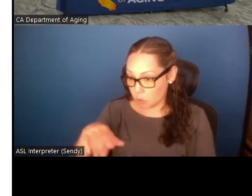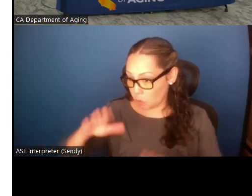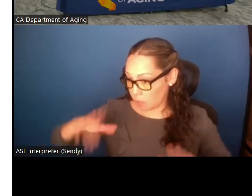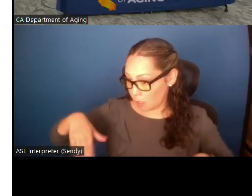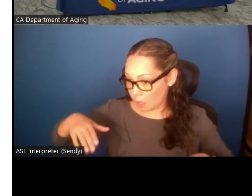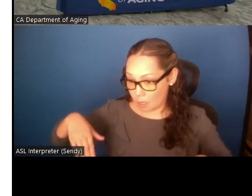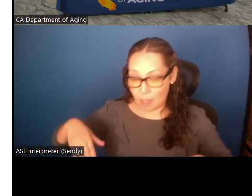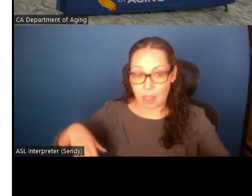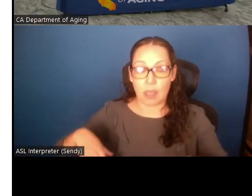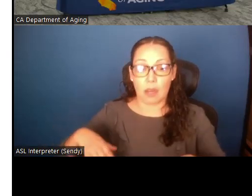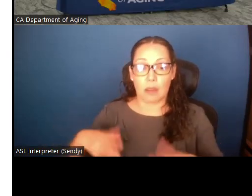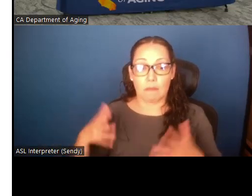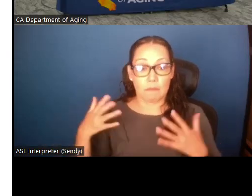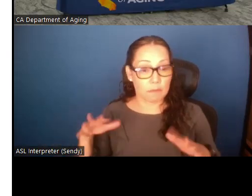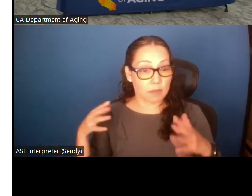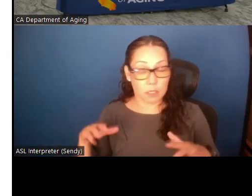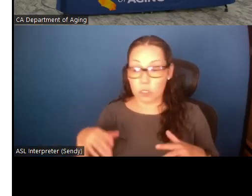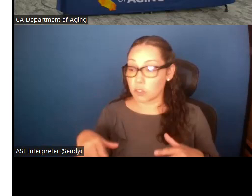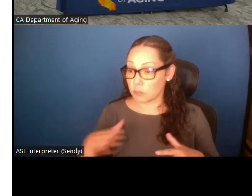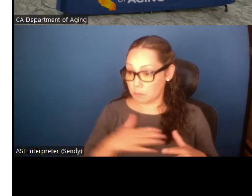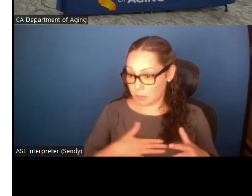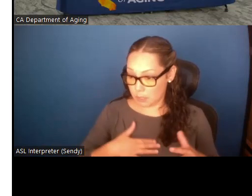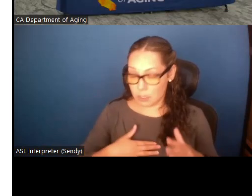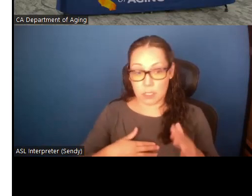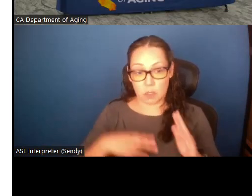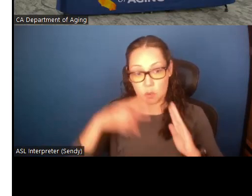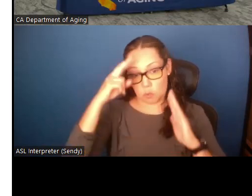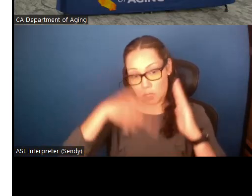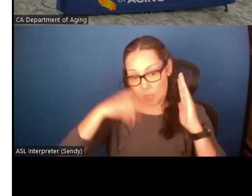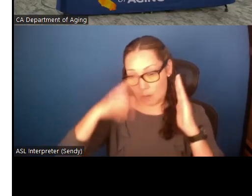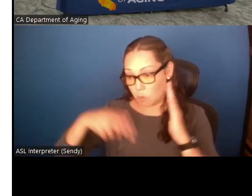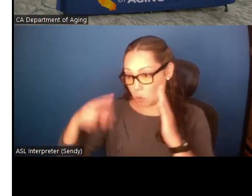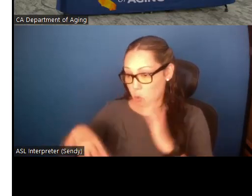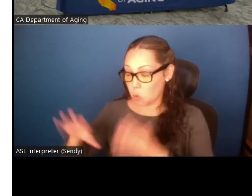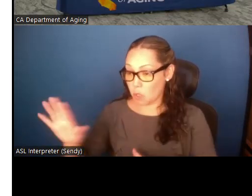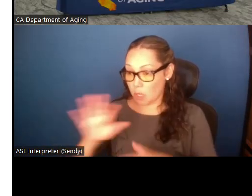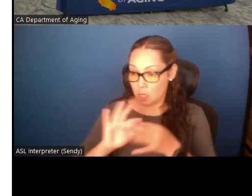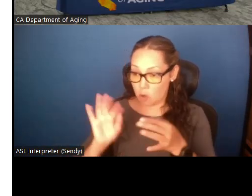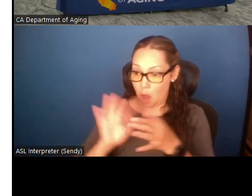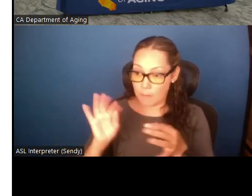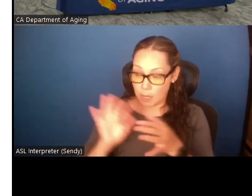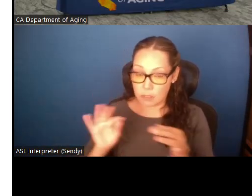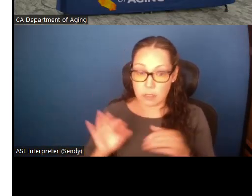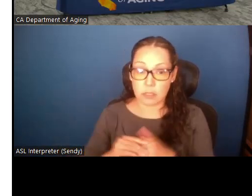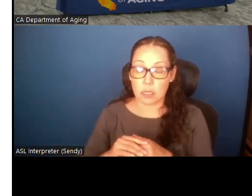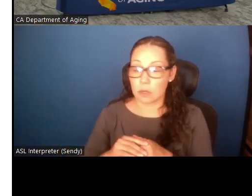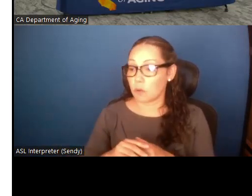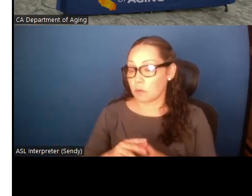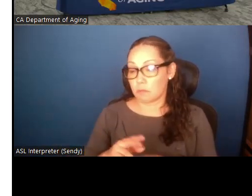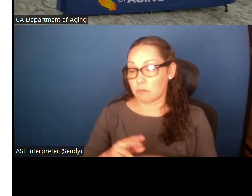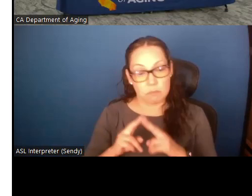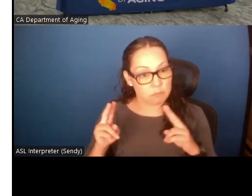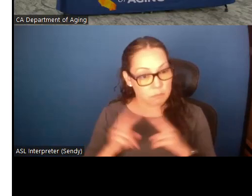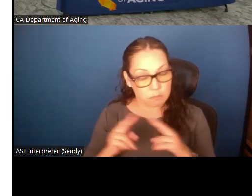so already, to review the comments. We really appreciate the comments that we received and